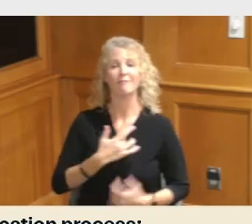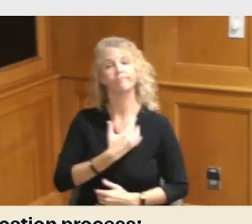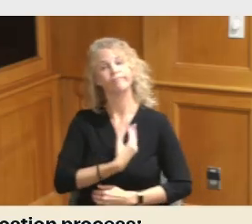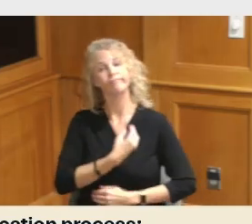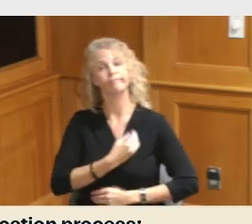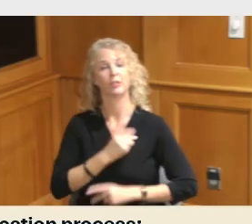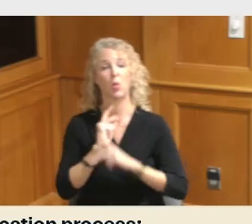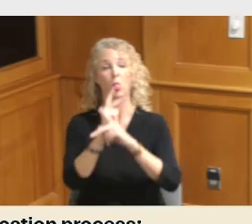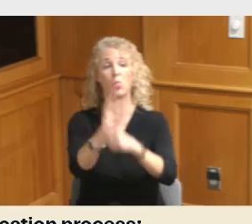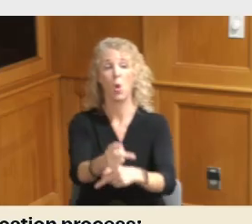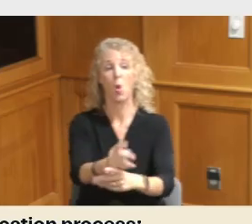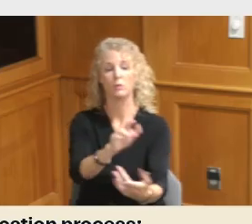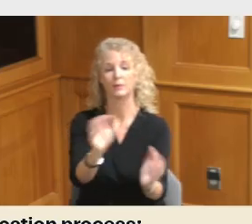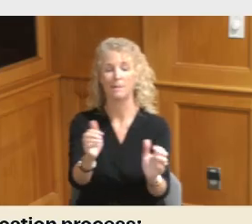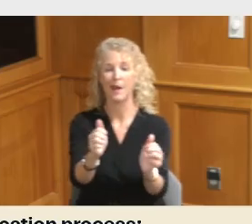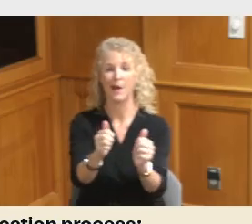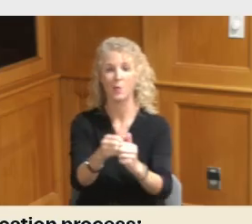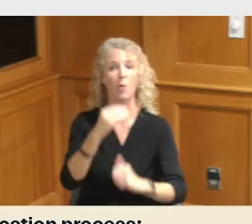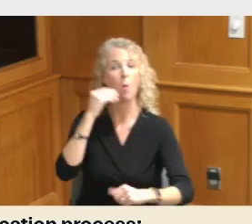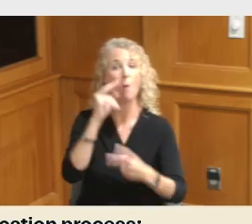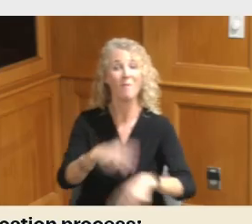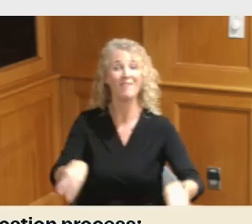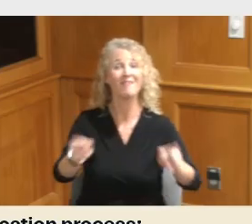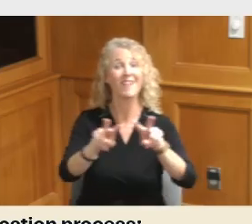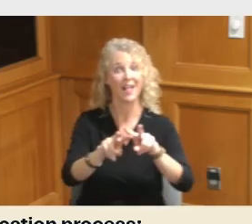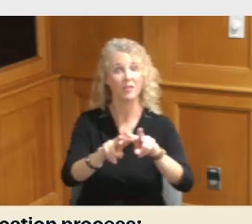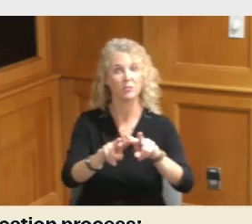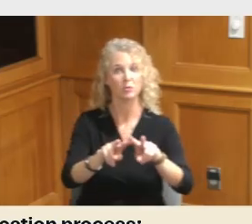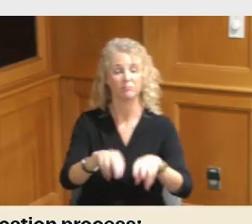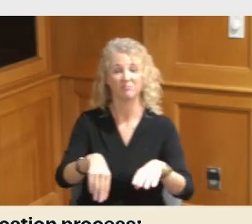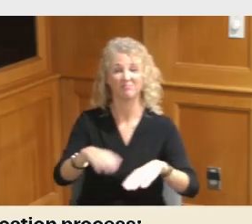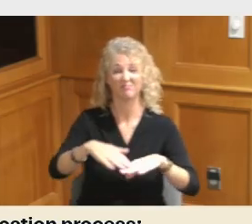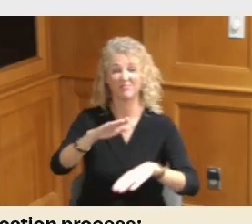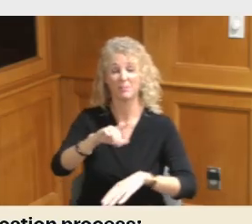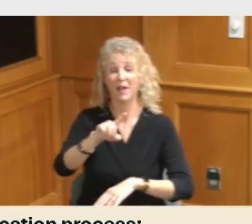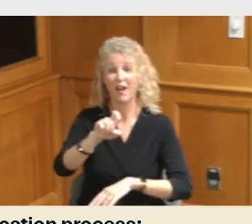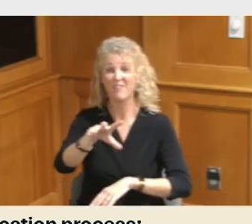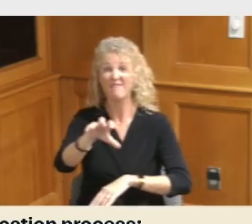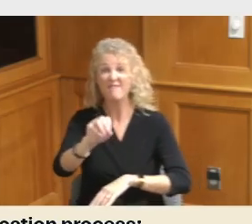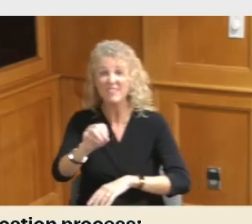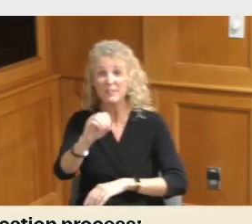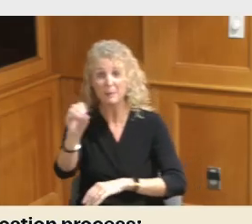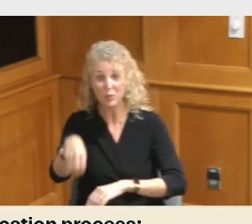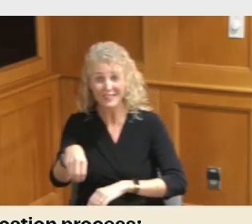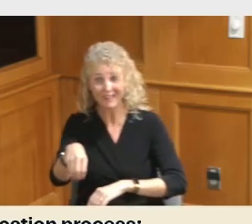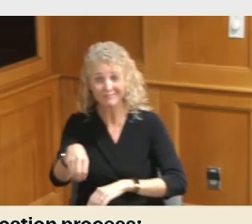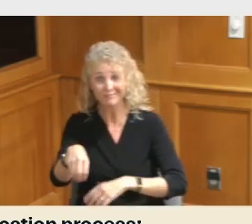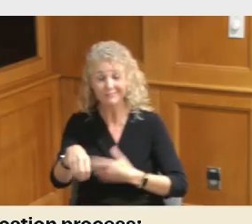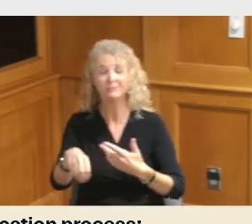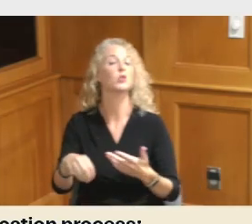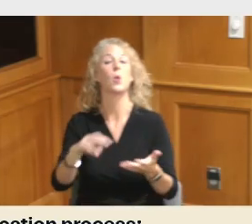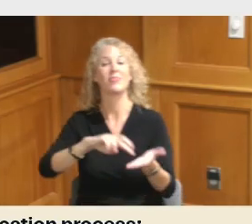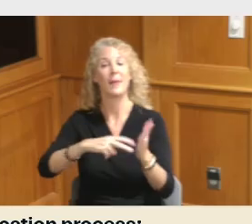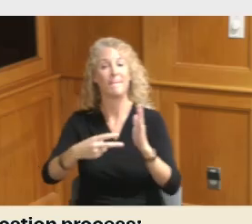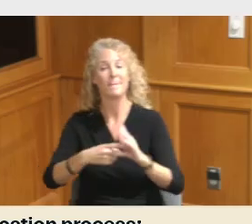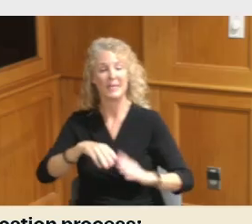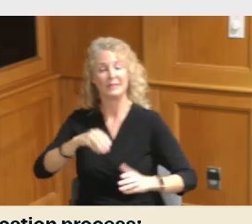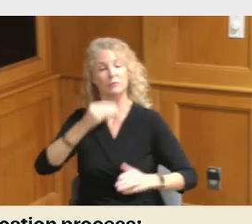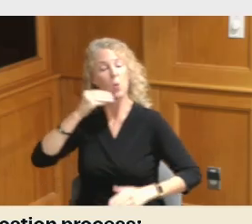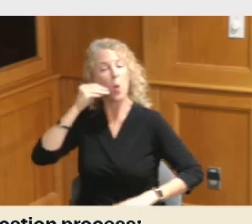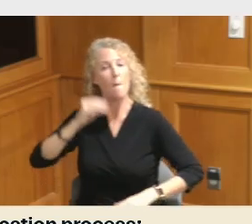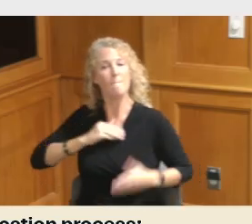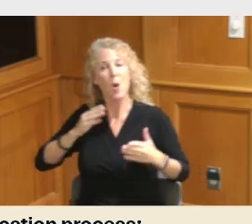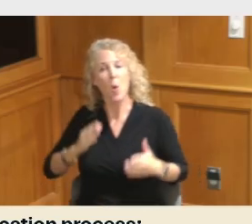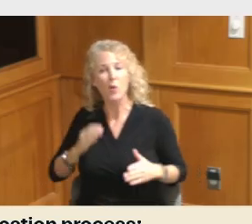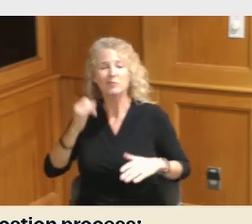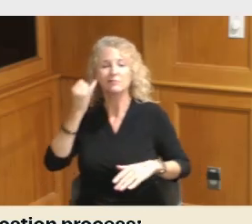loan to the home value ratio. This is very high, up to 150%. So this lets us support our homeowners who have a more